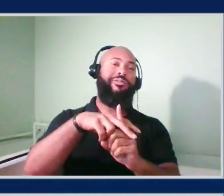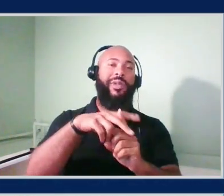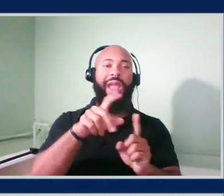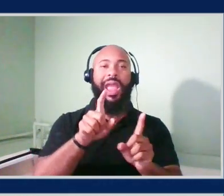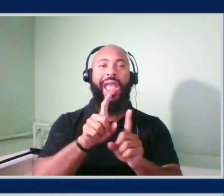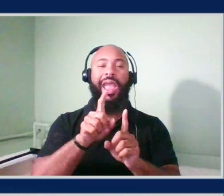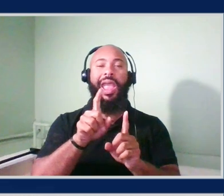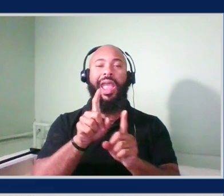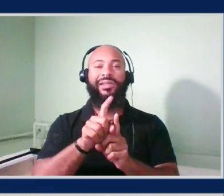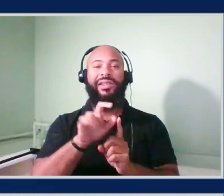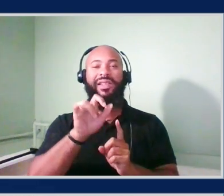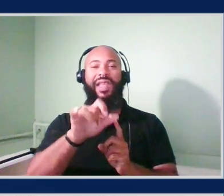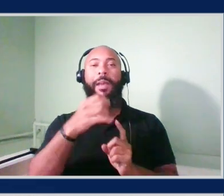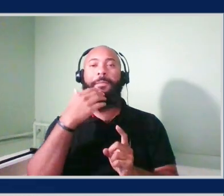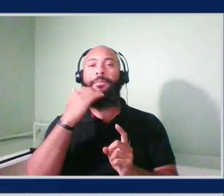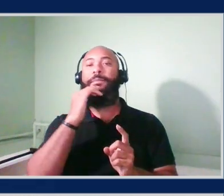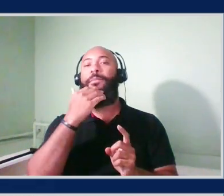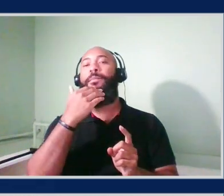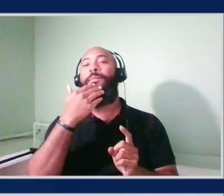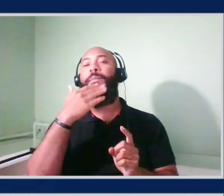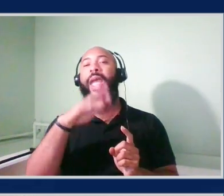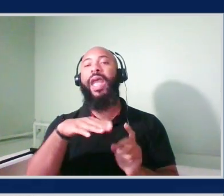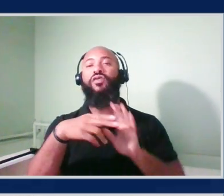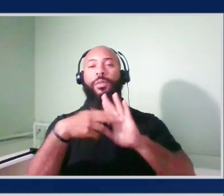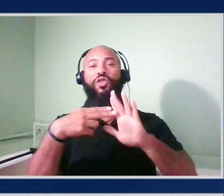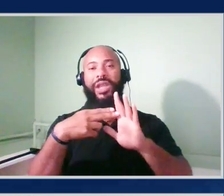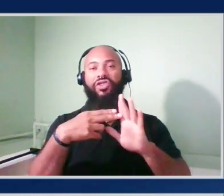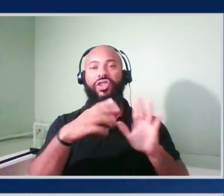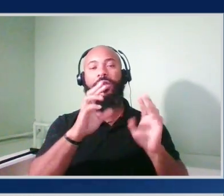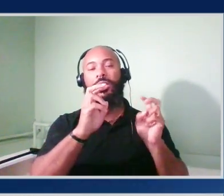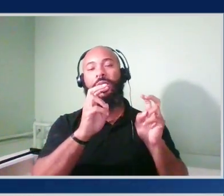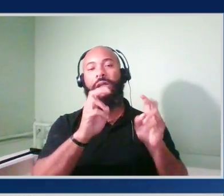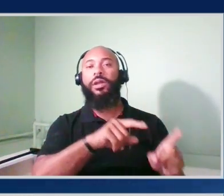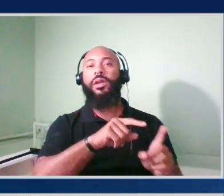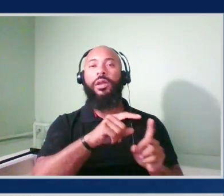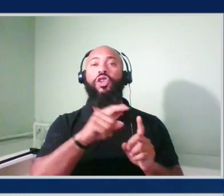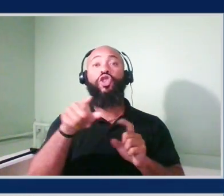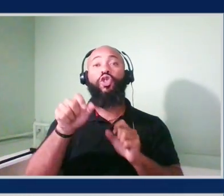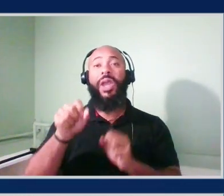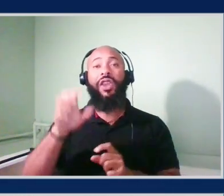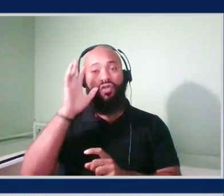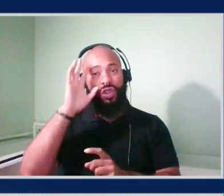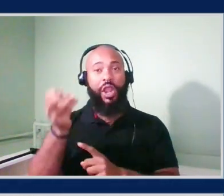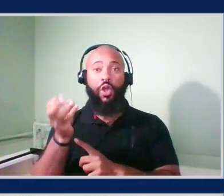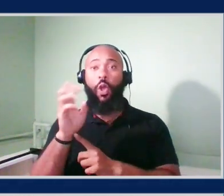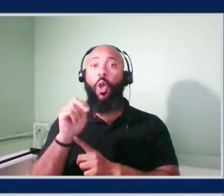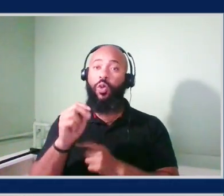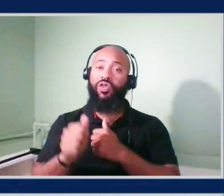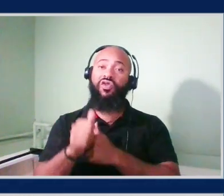actually create your own threat list. And you can do that by